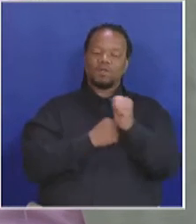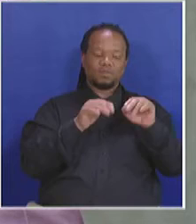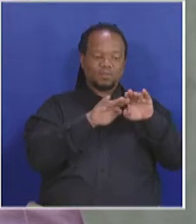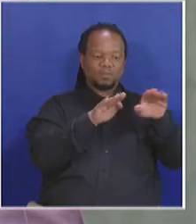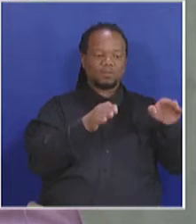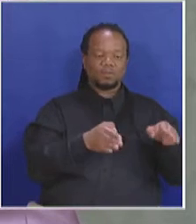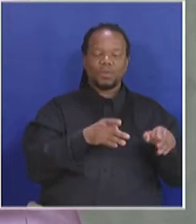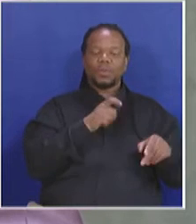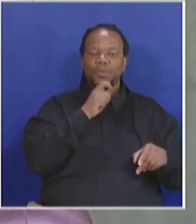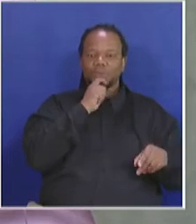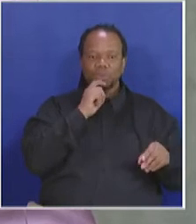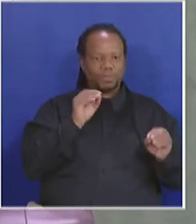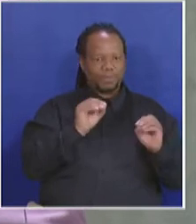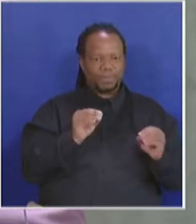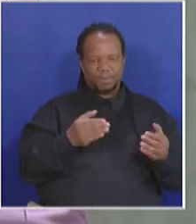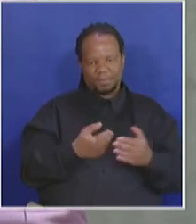utilized.